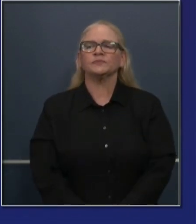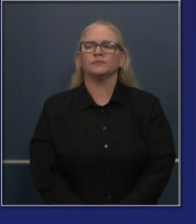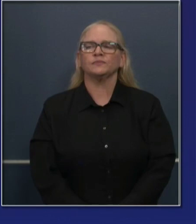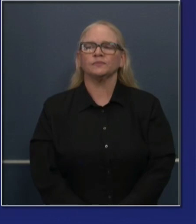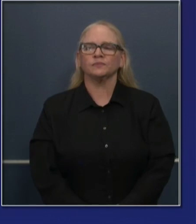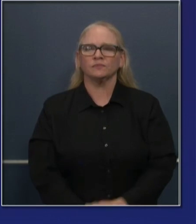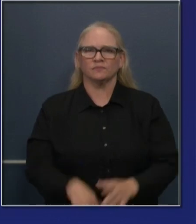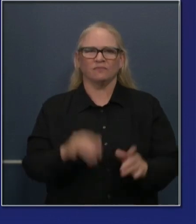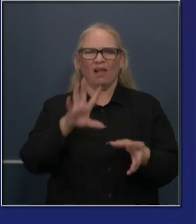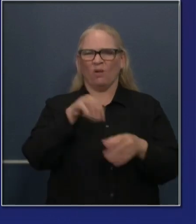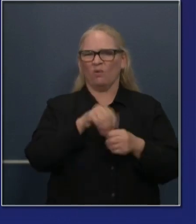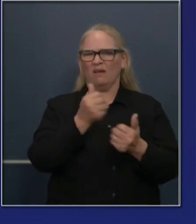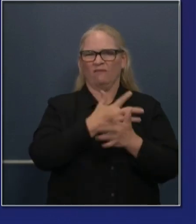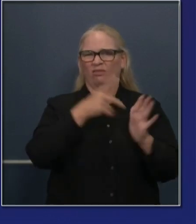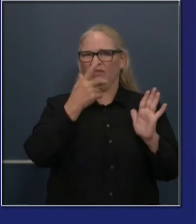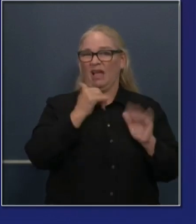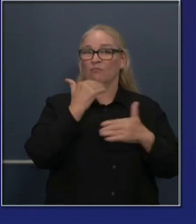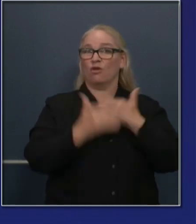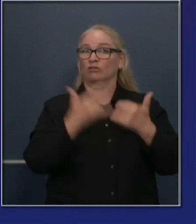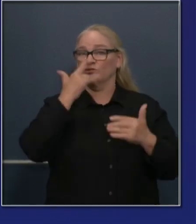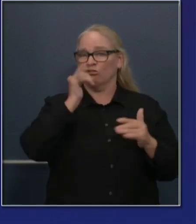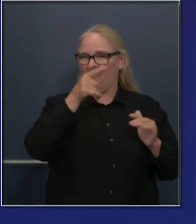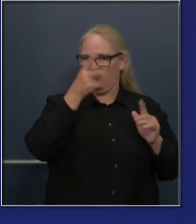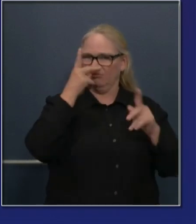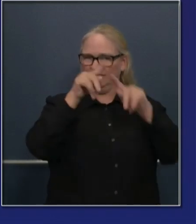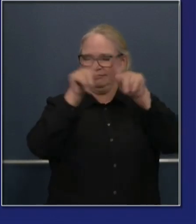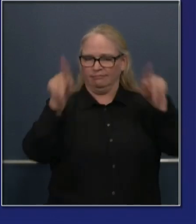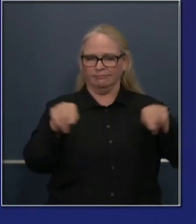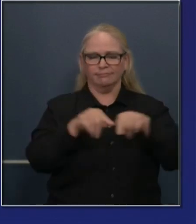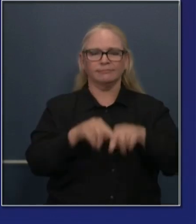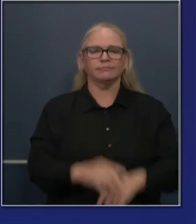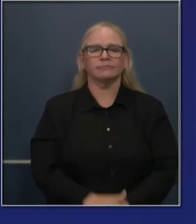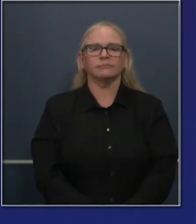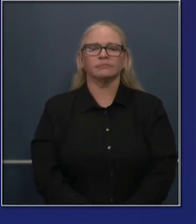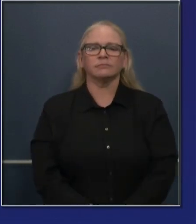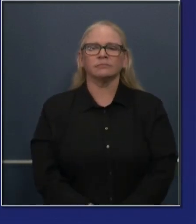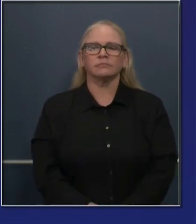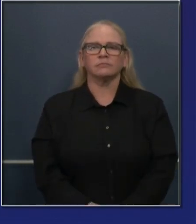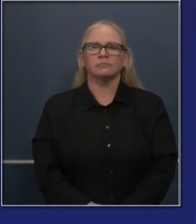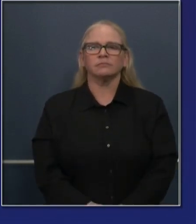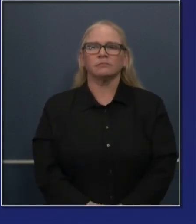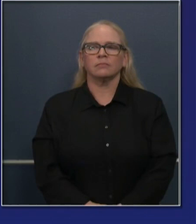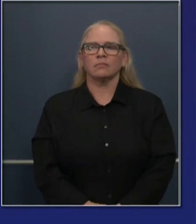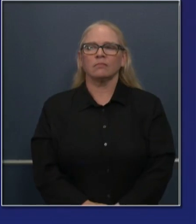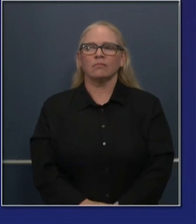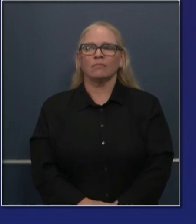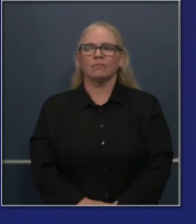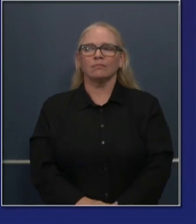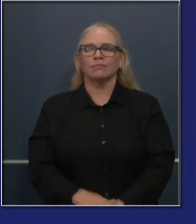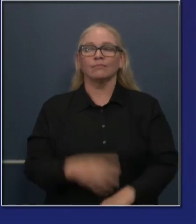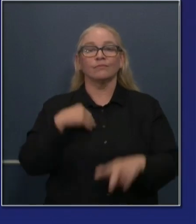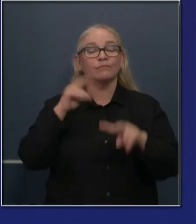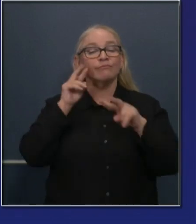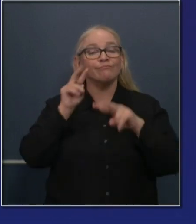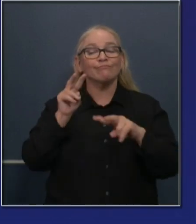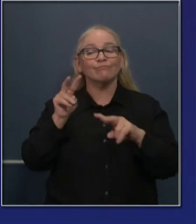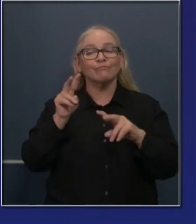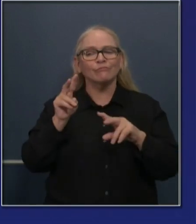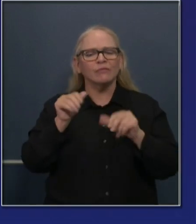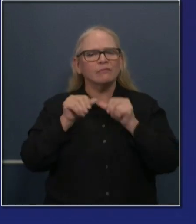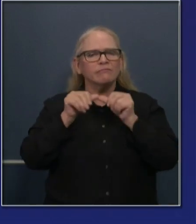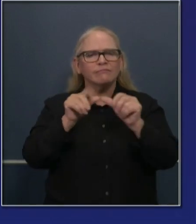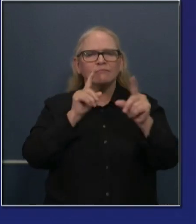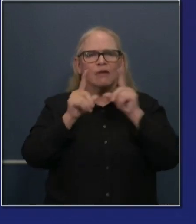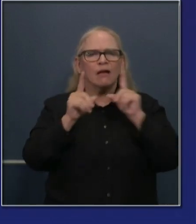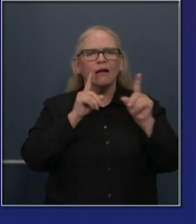that process. And so it is a process that we look forward to engaging in and one that